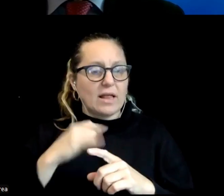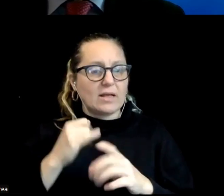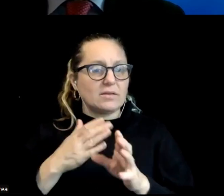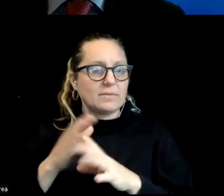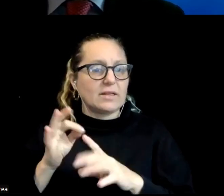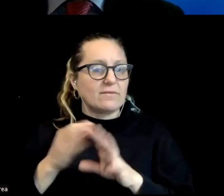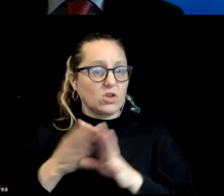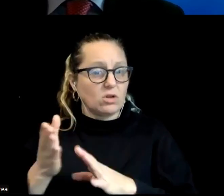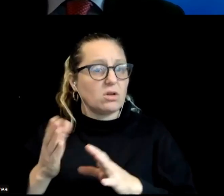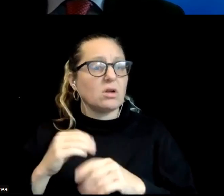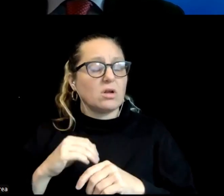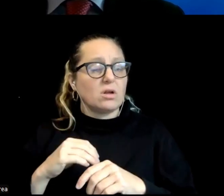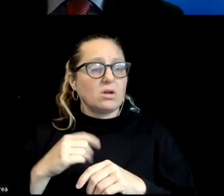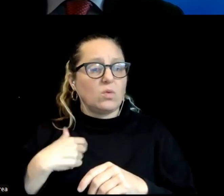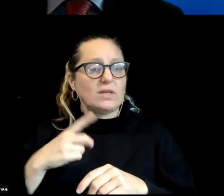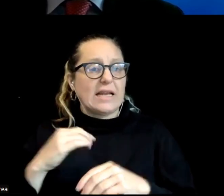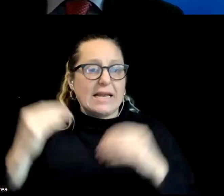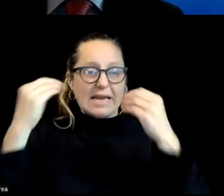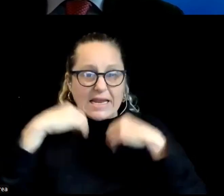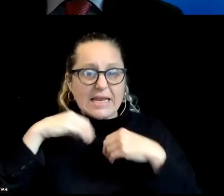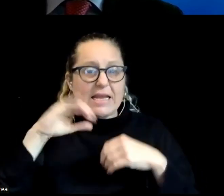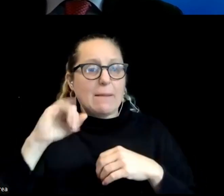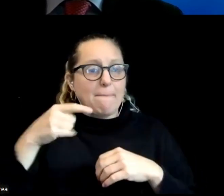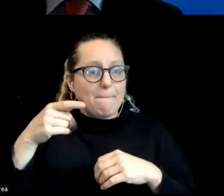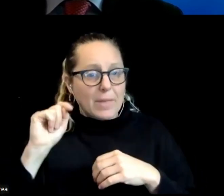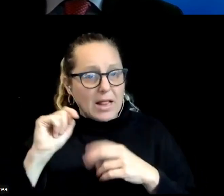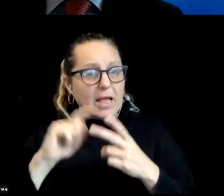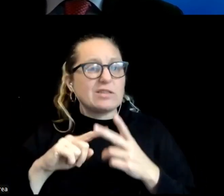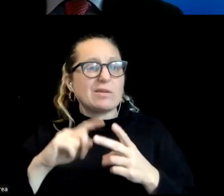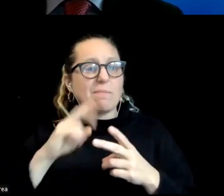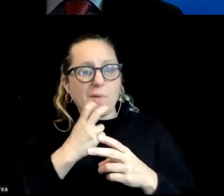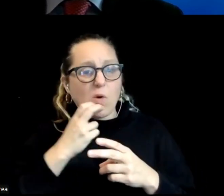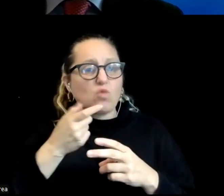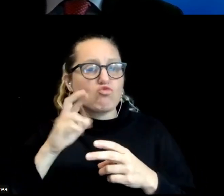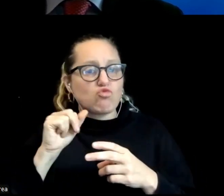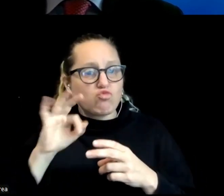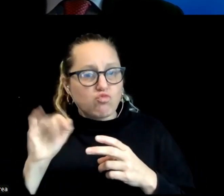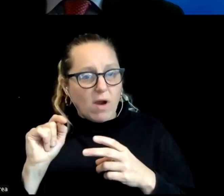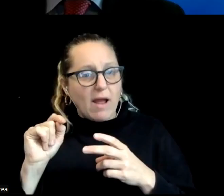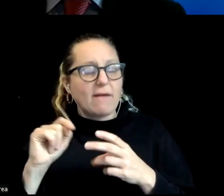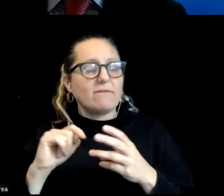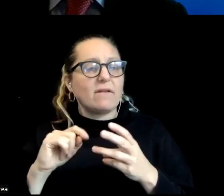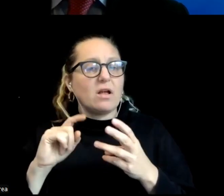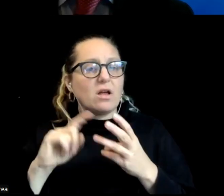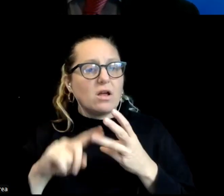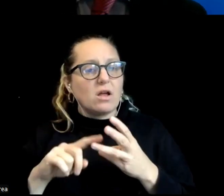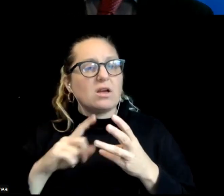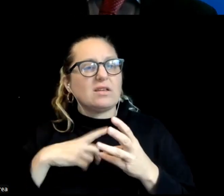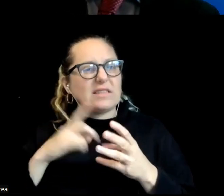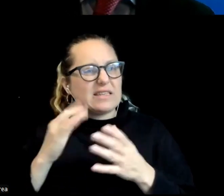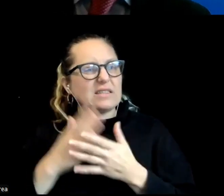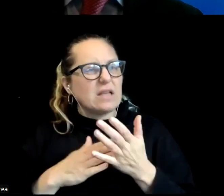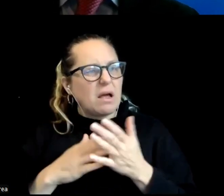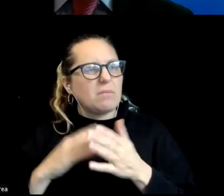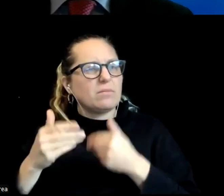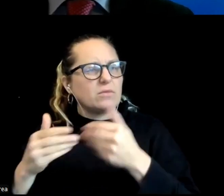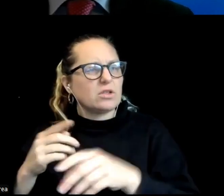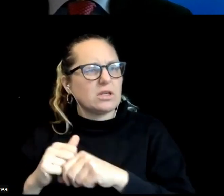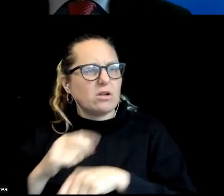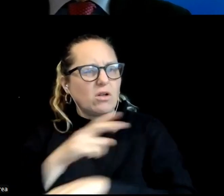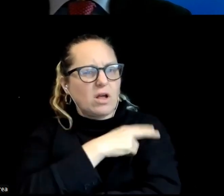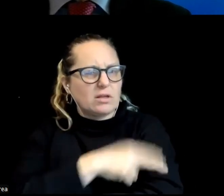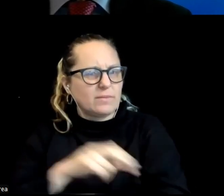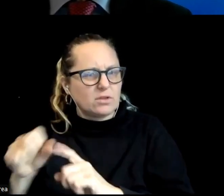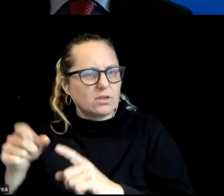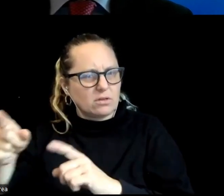and we did implants, bone graft, orthodontic surgery. We did some of the procedures over in hospital setting as